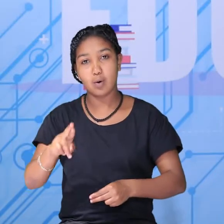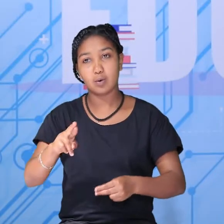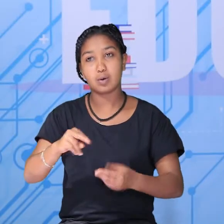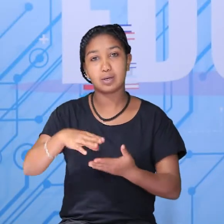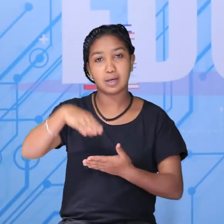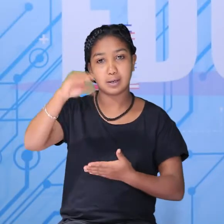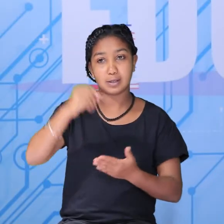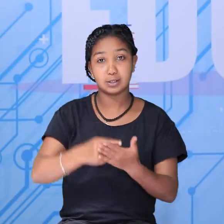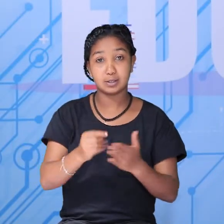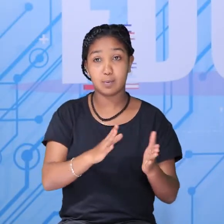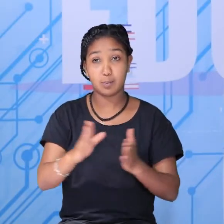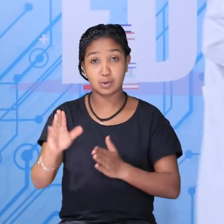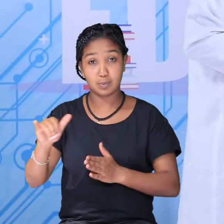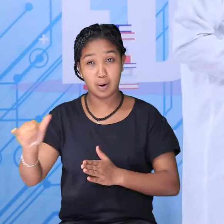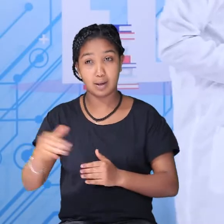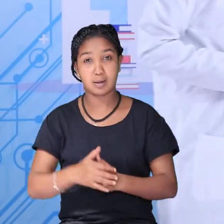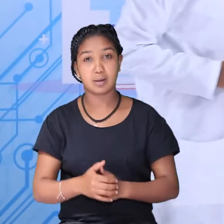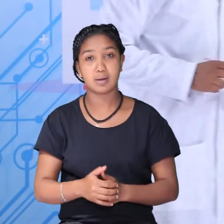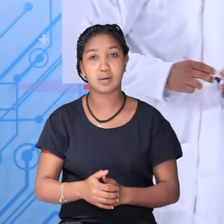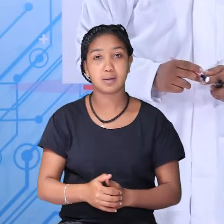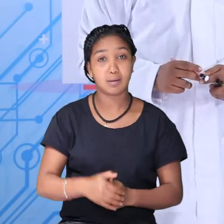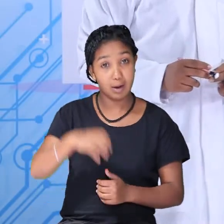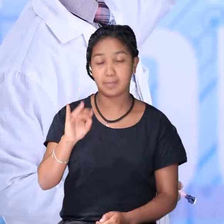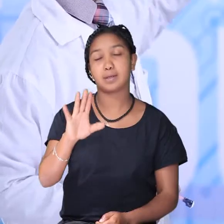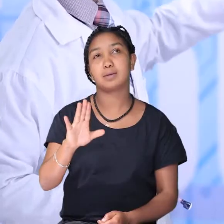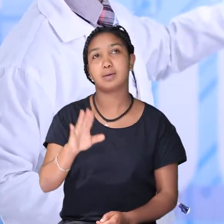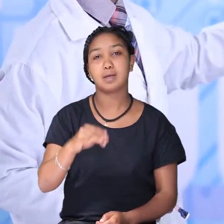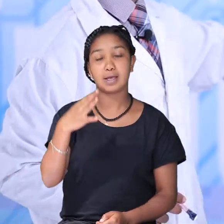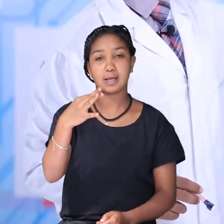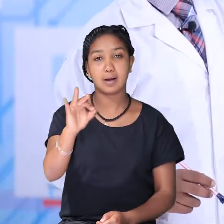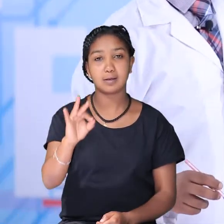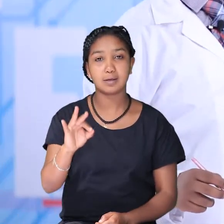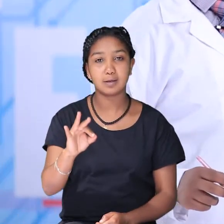learning is proposed by Edward Tolman in